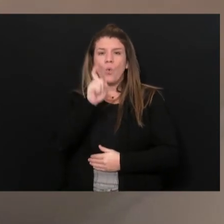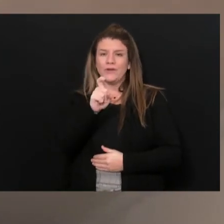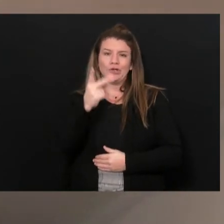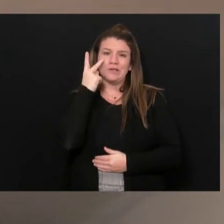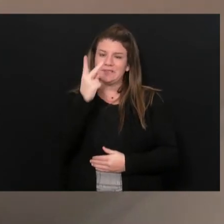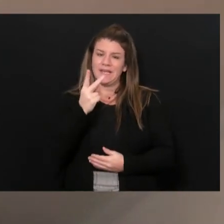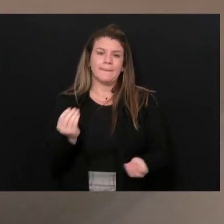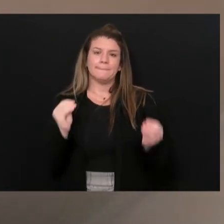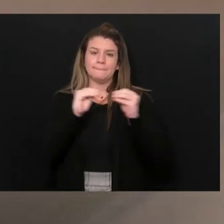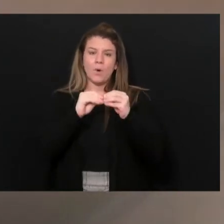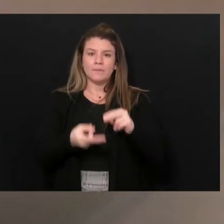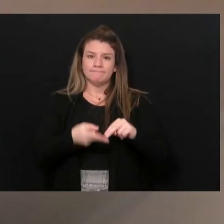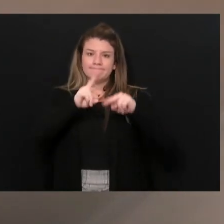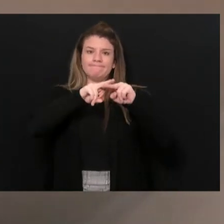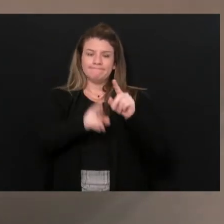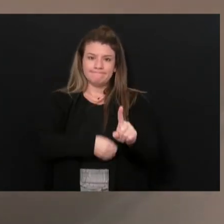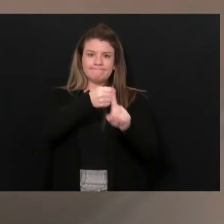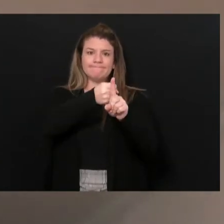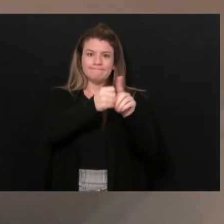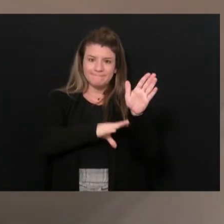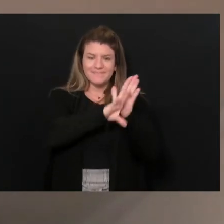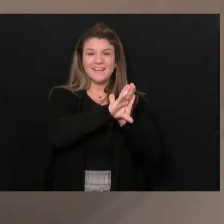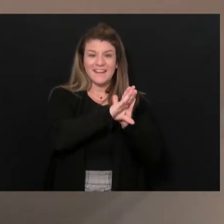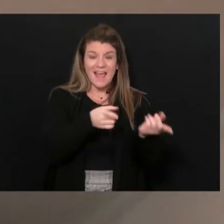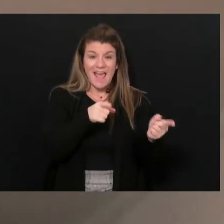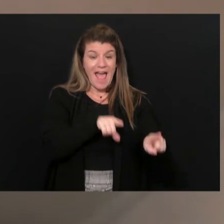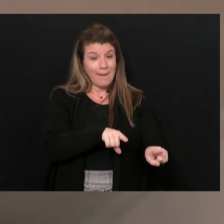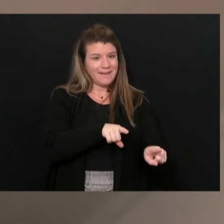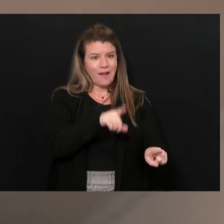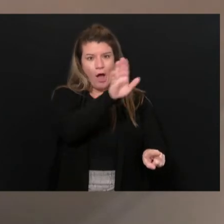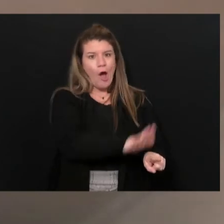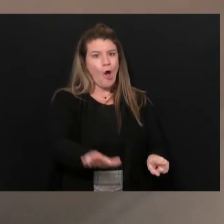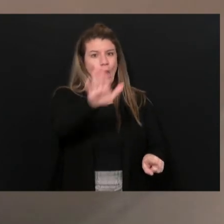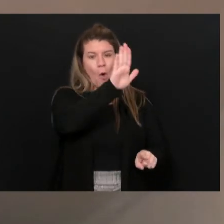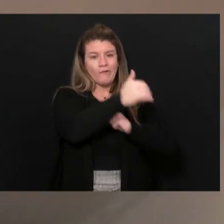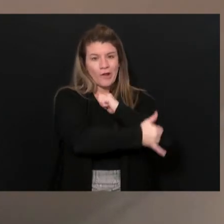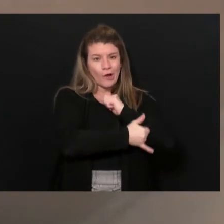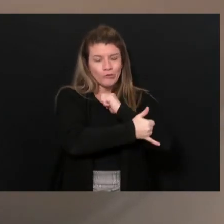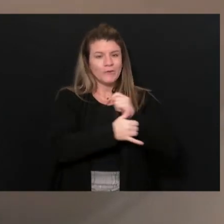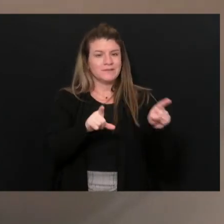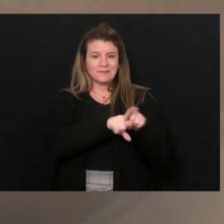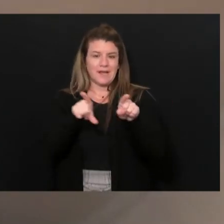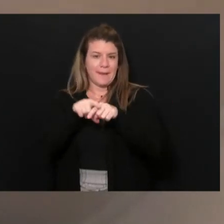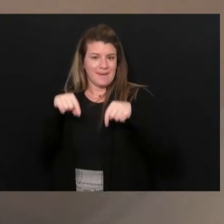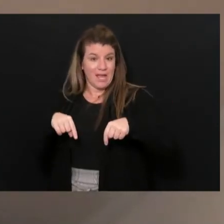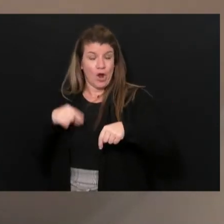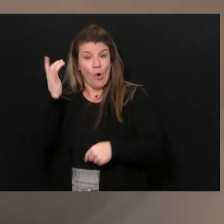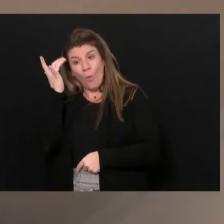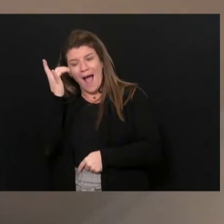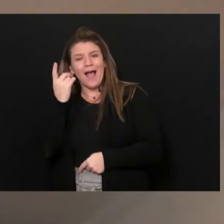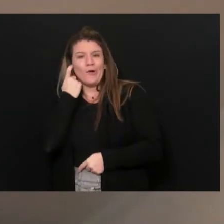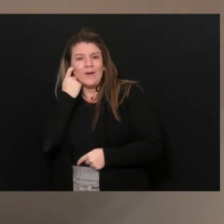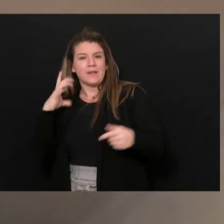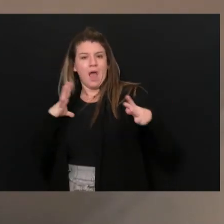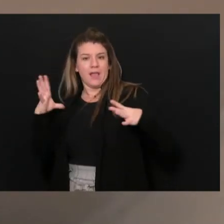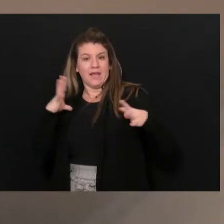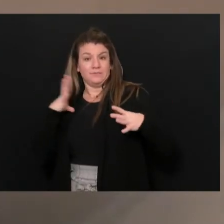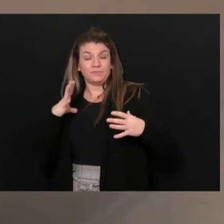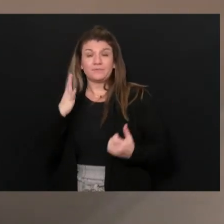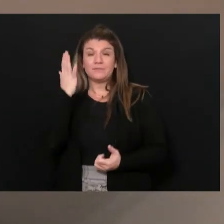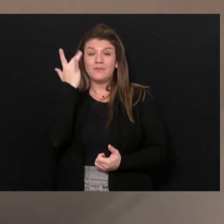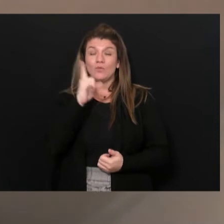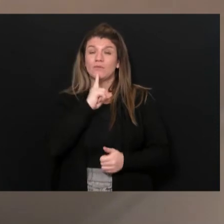next 2 to 4 weeks in our country and in West Virginia from the recent holiday. So it's even more important today